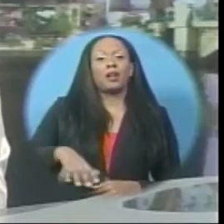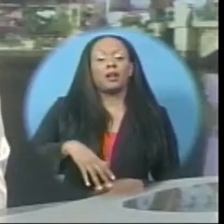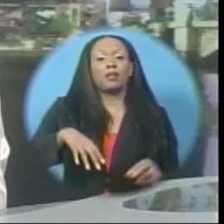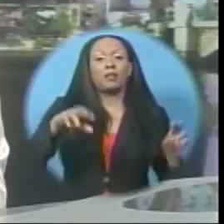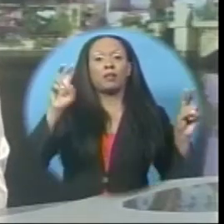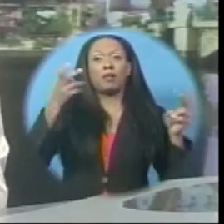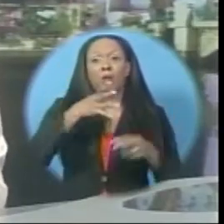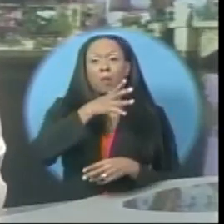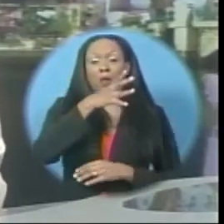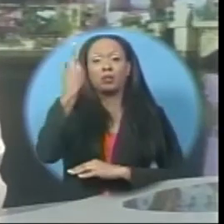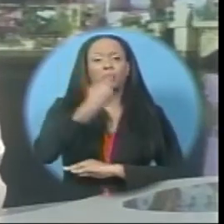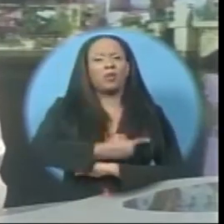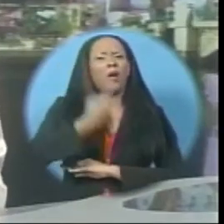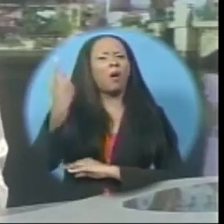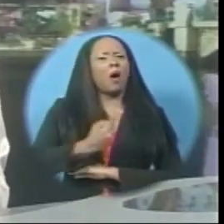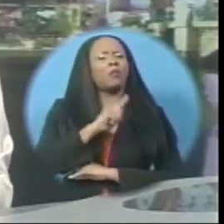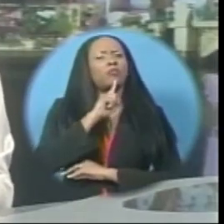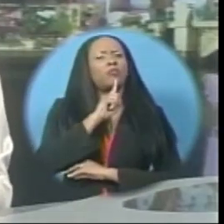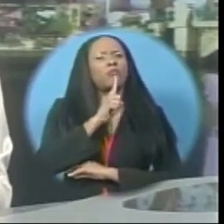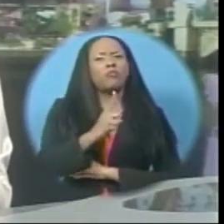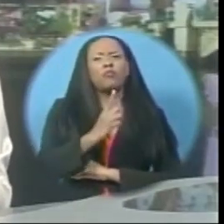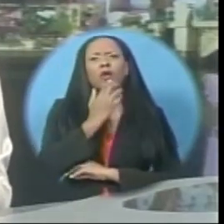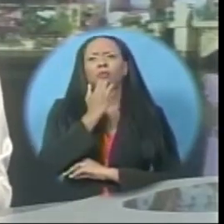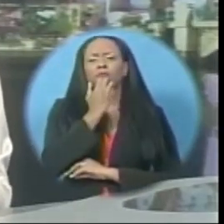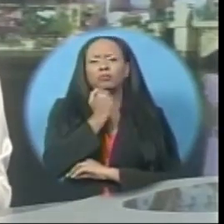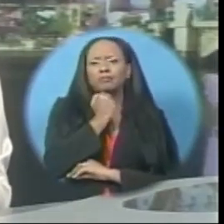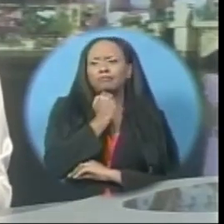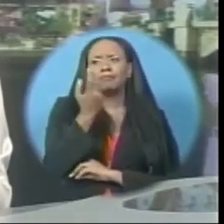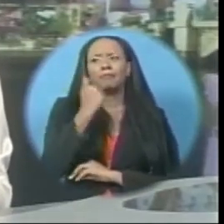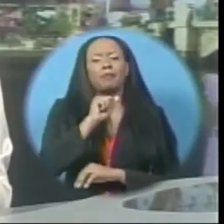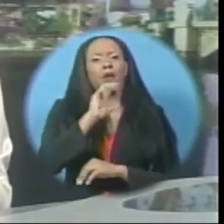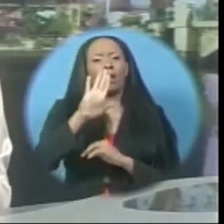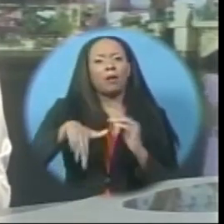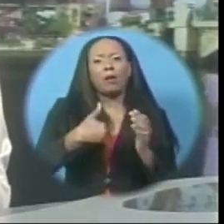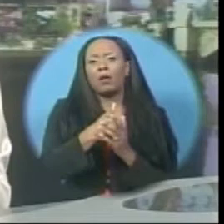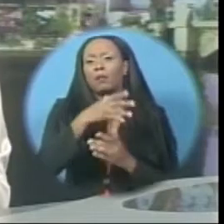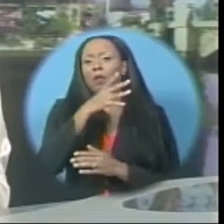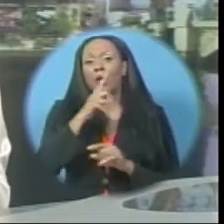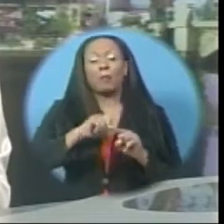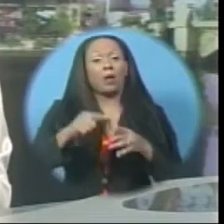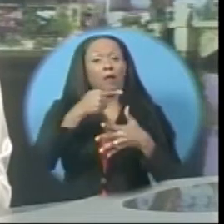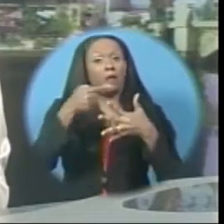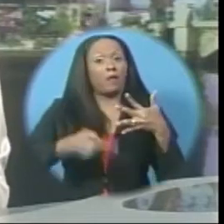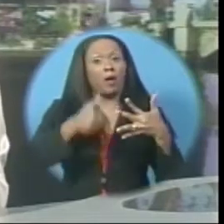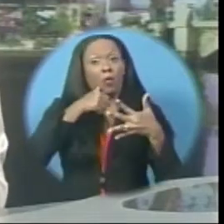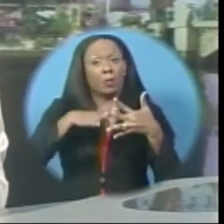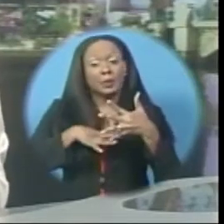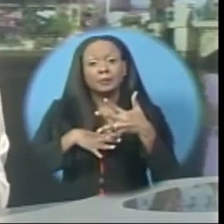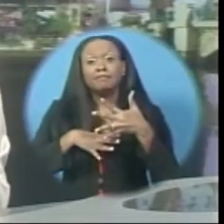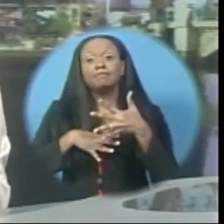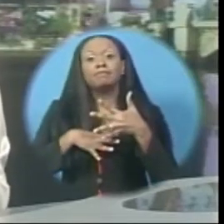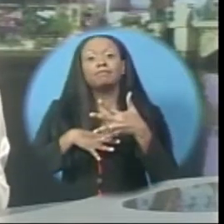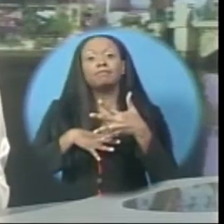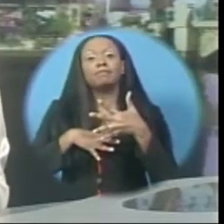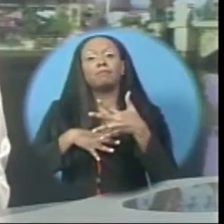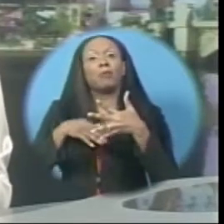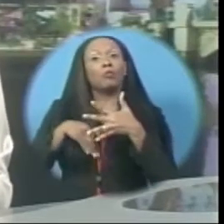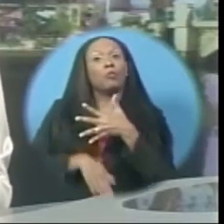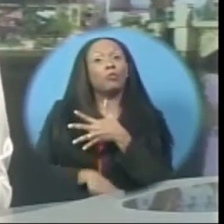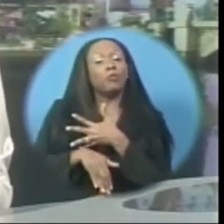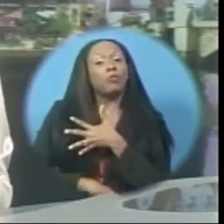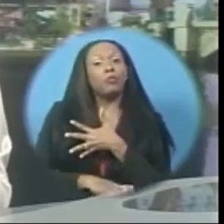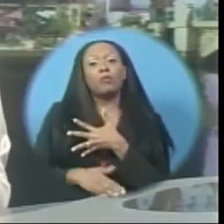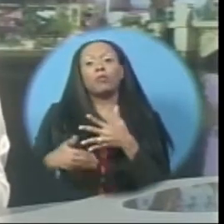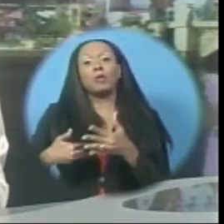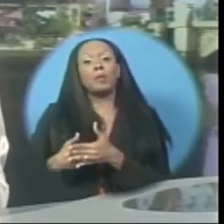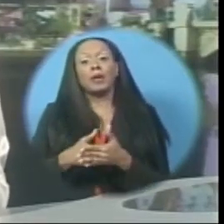Day is special for every mum, and it was an extra special day for 5 women who brought new life into this world. The